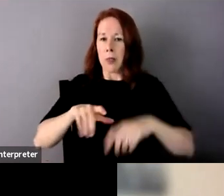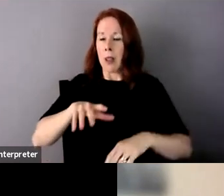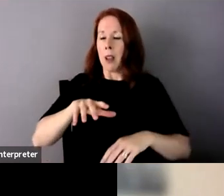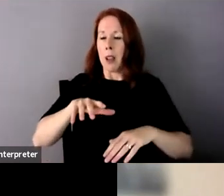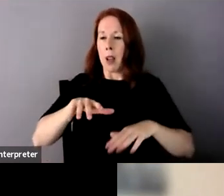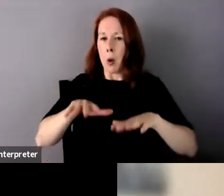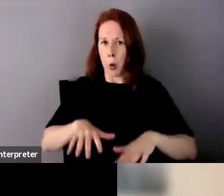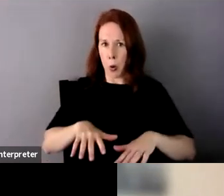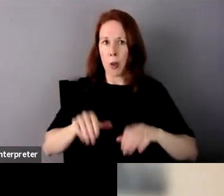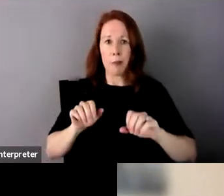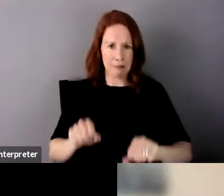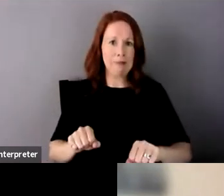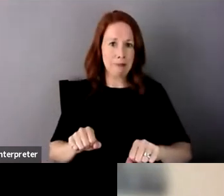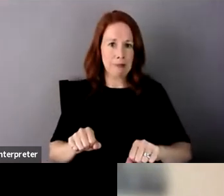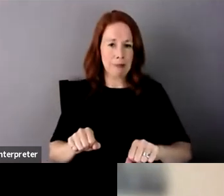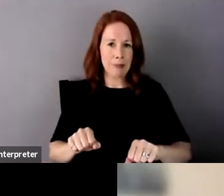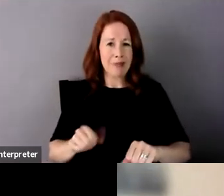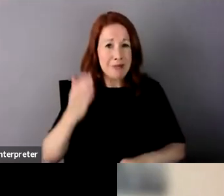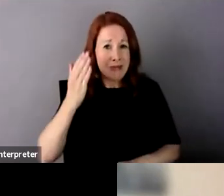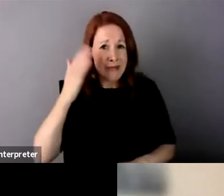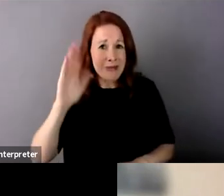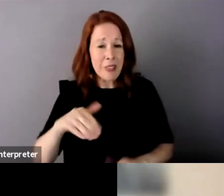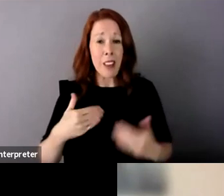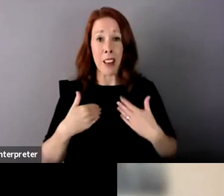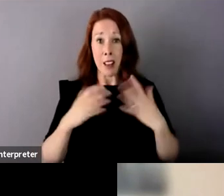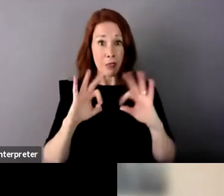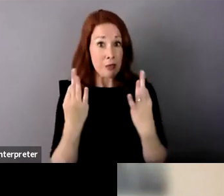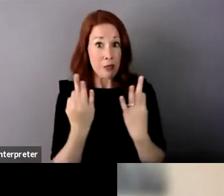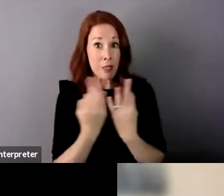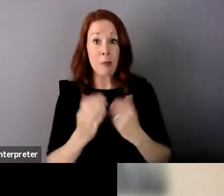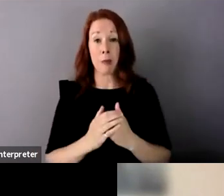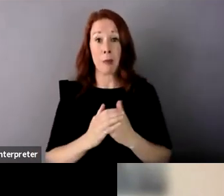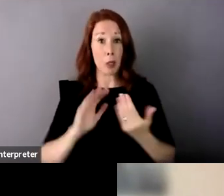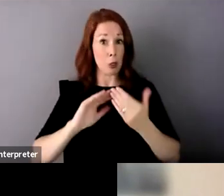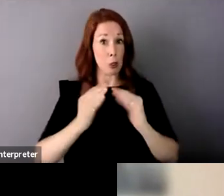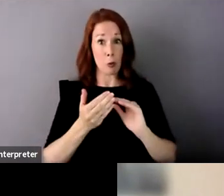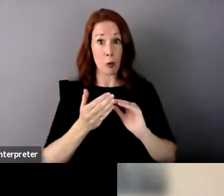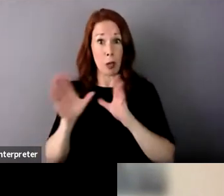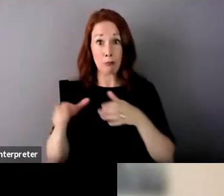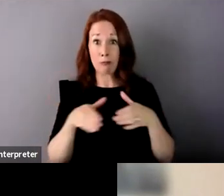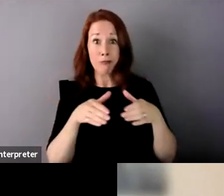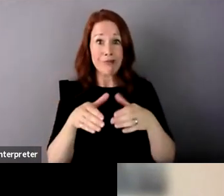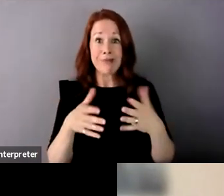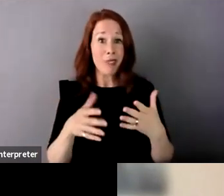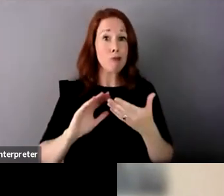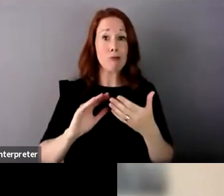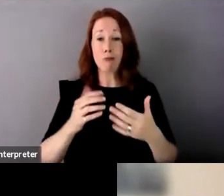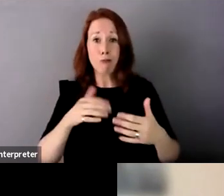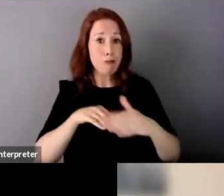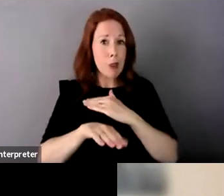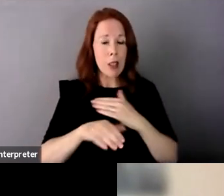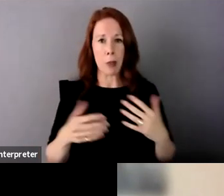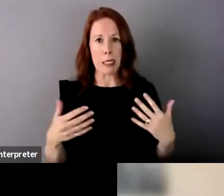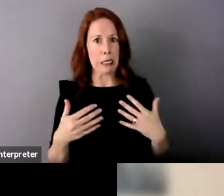because sometimes we have, there's families that go out into the community and they're scared to do